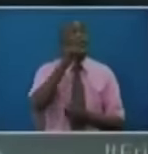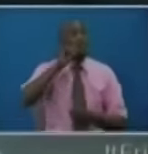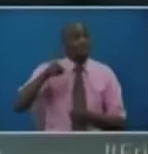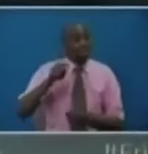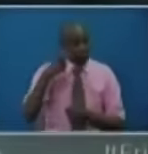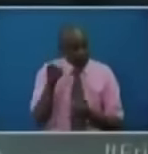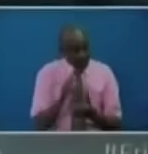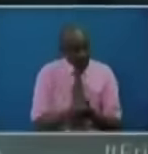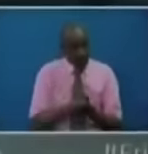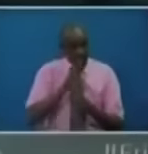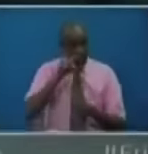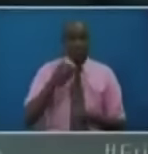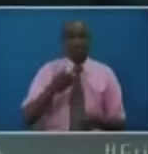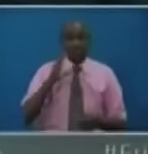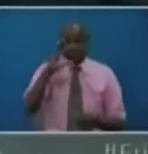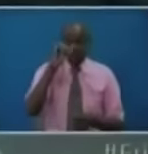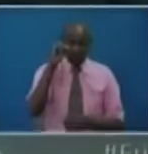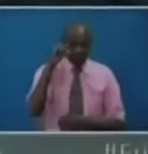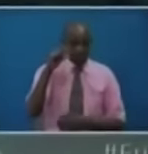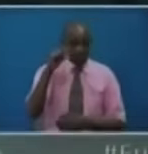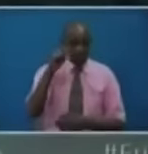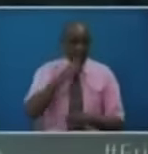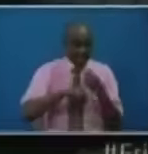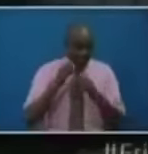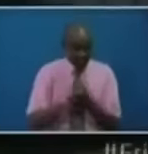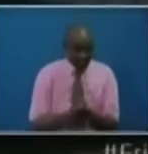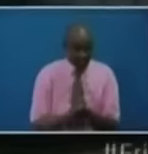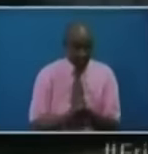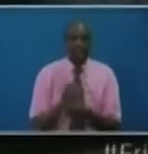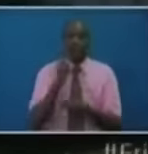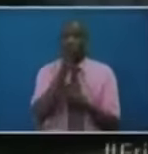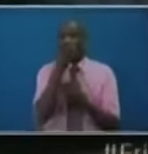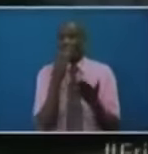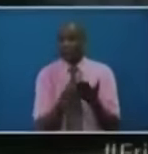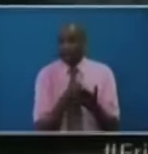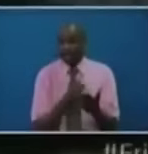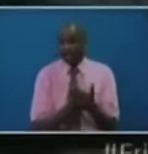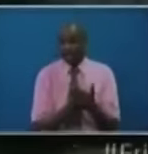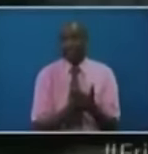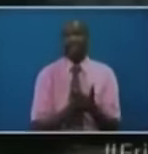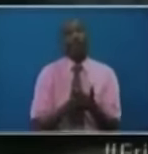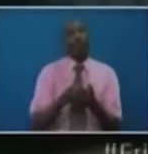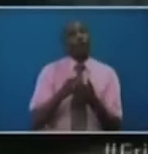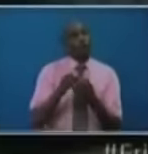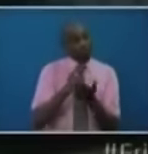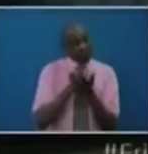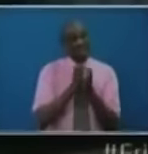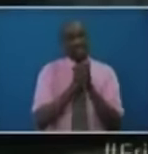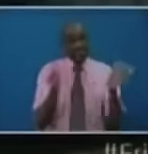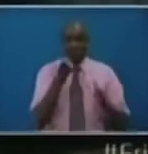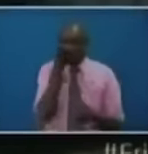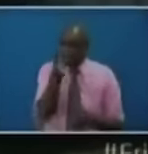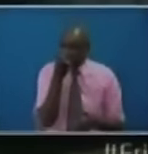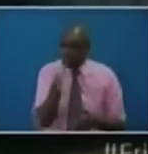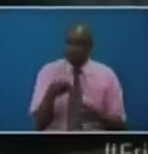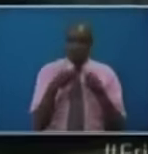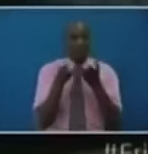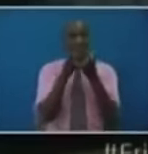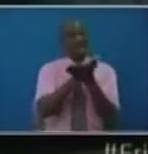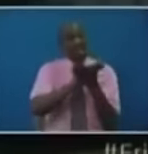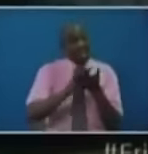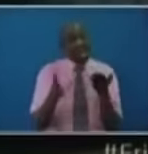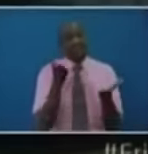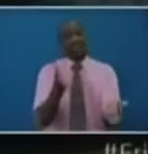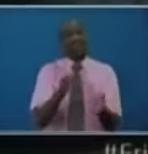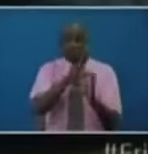to fund the Council of Governors activities. The expenditure, the Auditor General says, was not in the first place provided for in the approved county